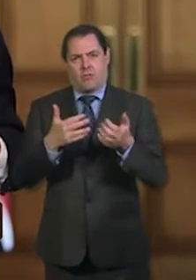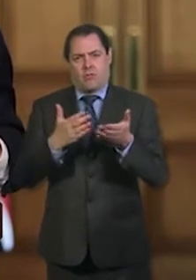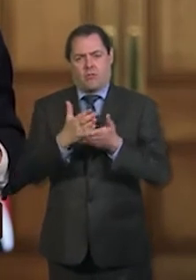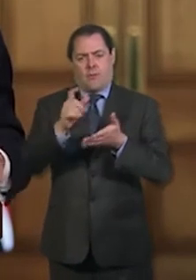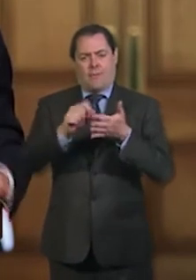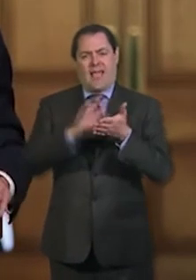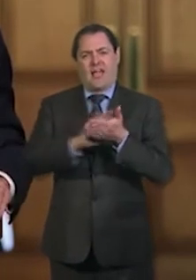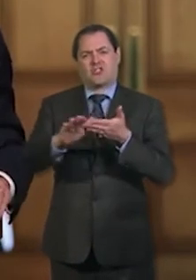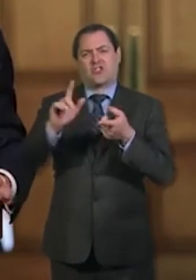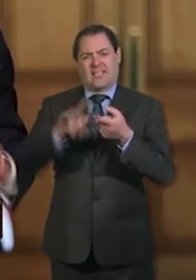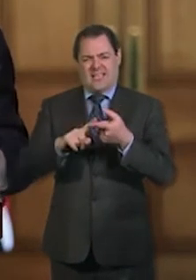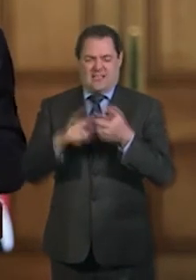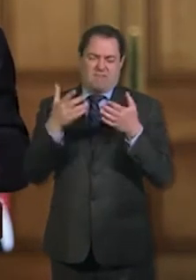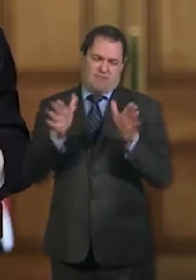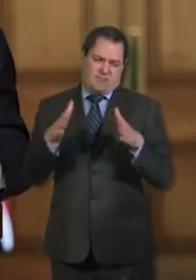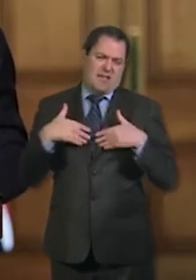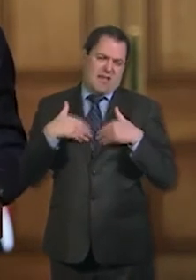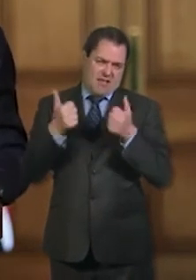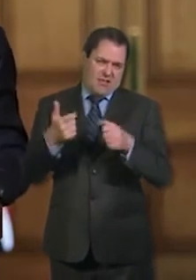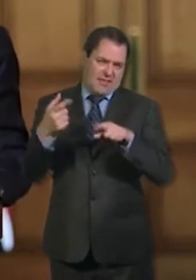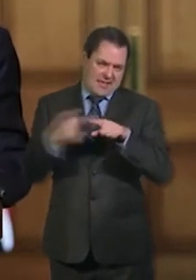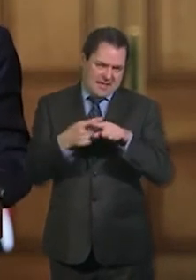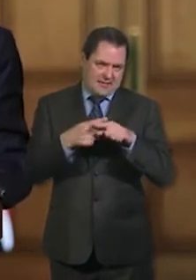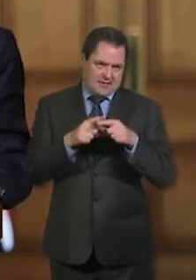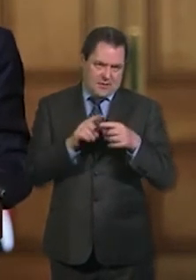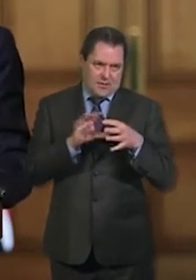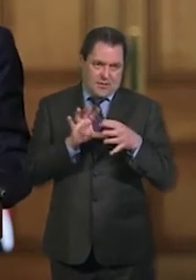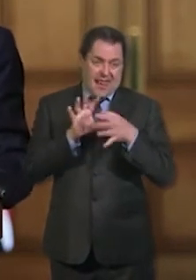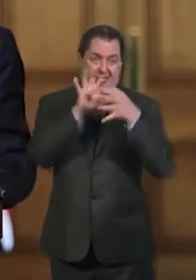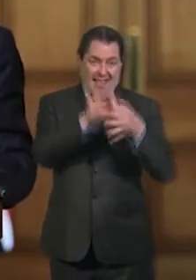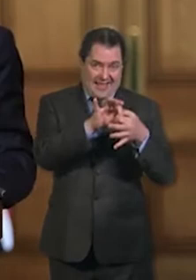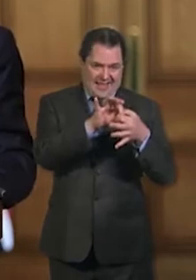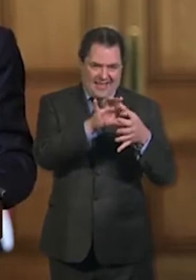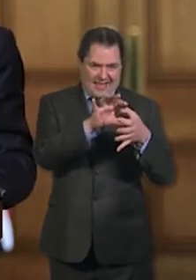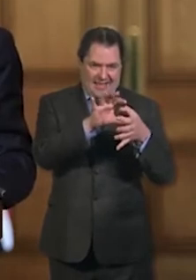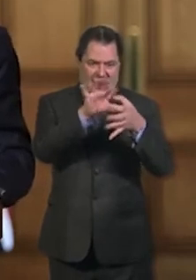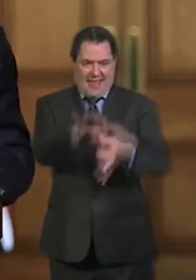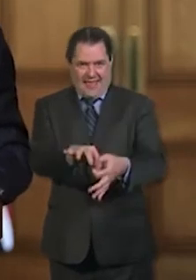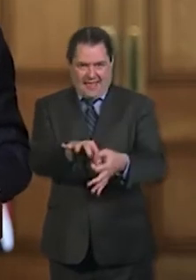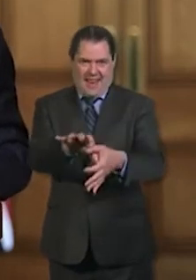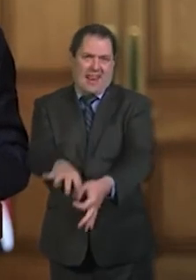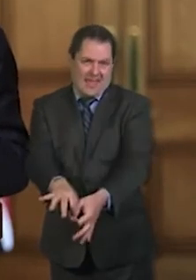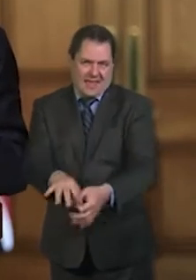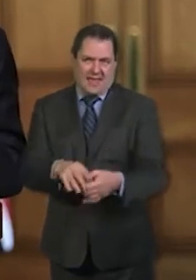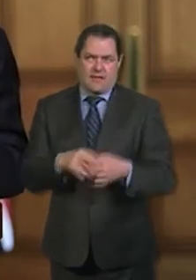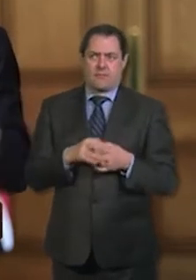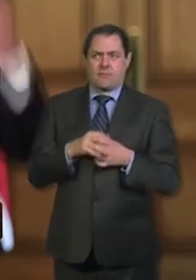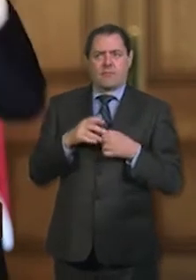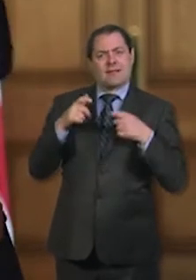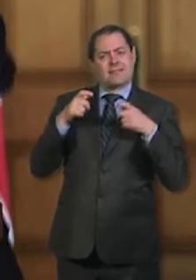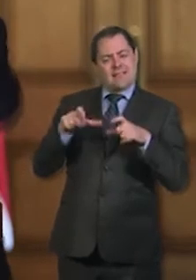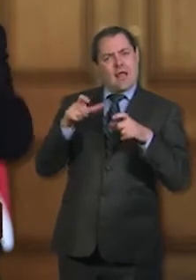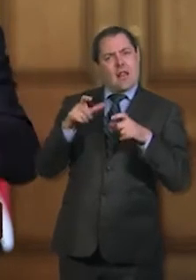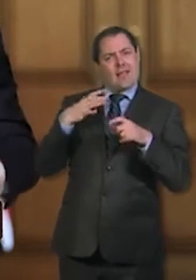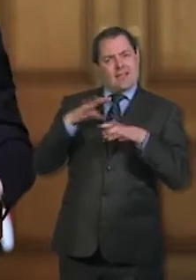is now established. The JBC still formally needs to come into existence, but we